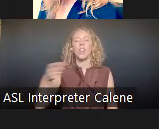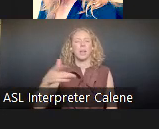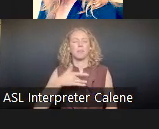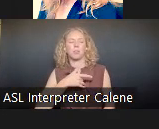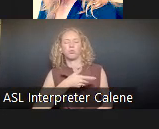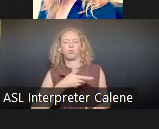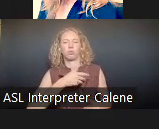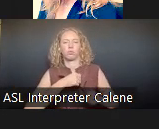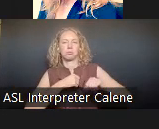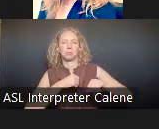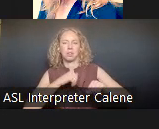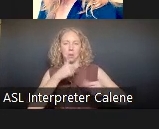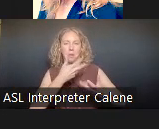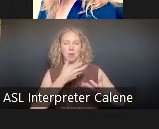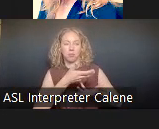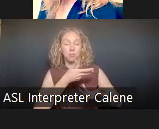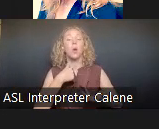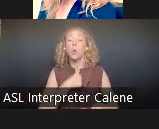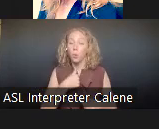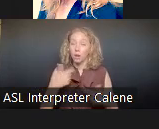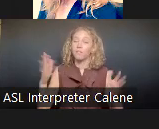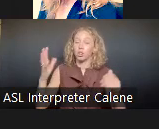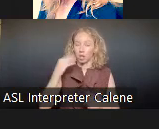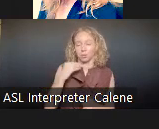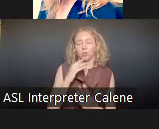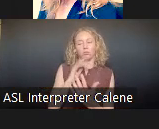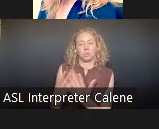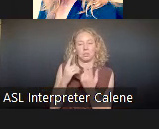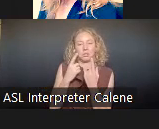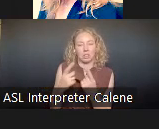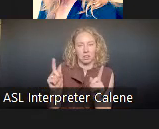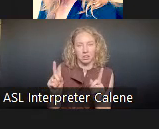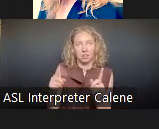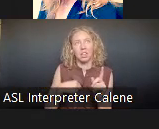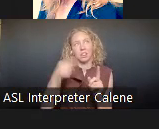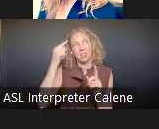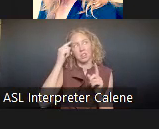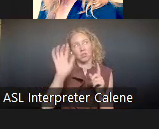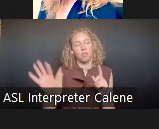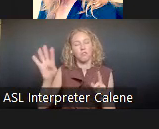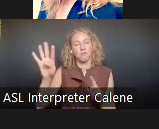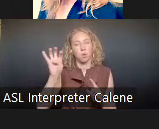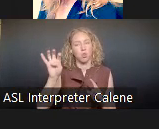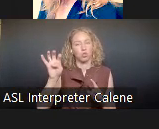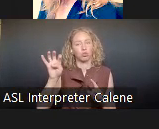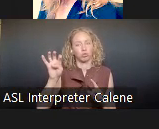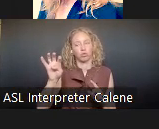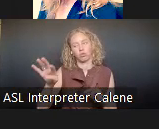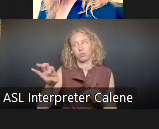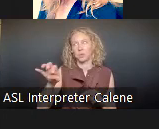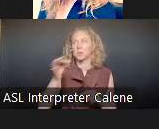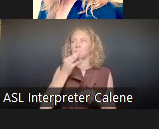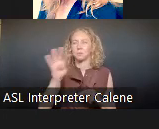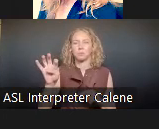but we have made successful contact with, I want to say 400 or approaching